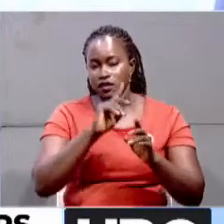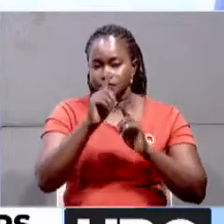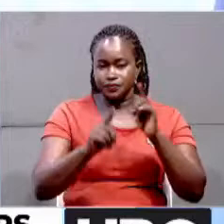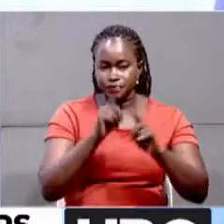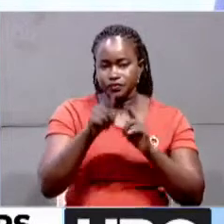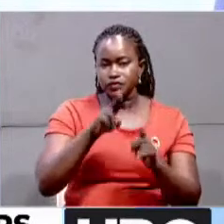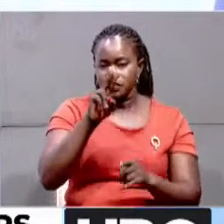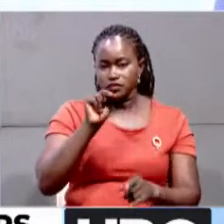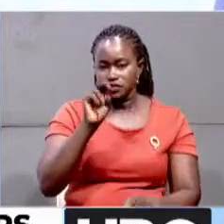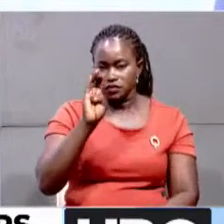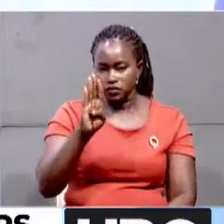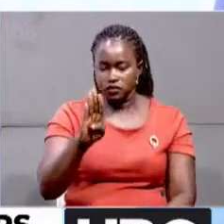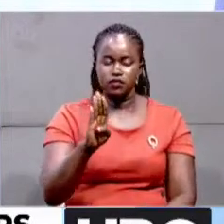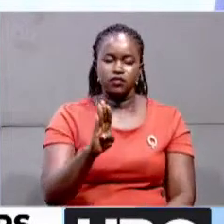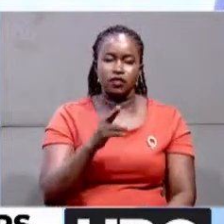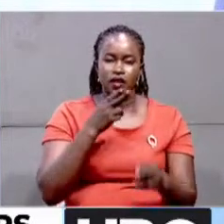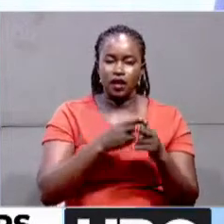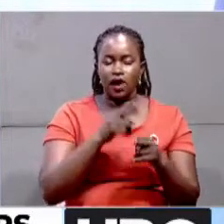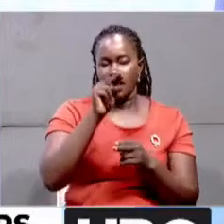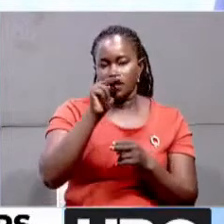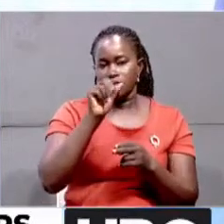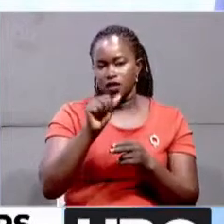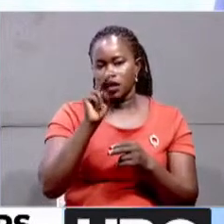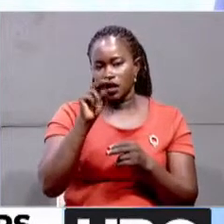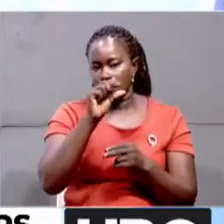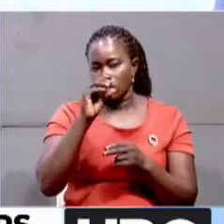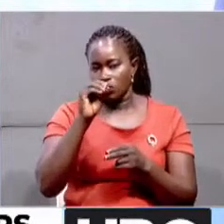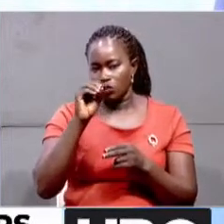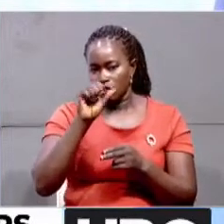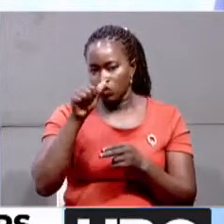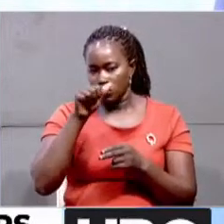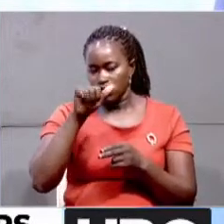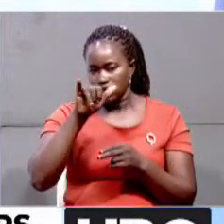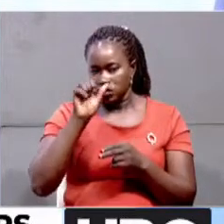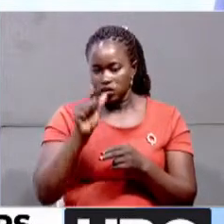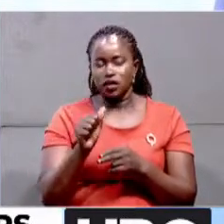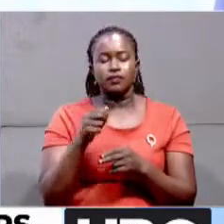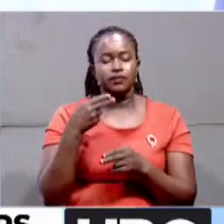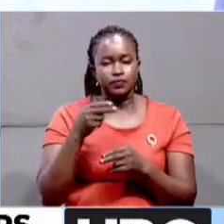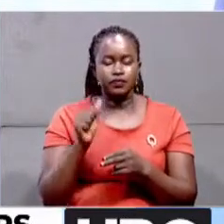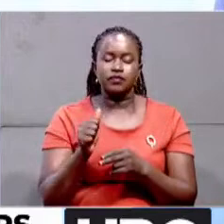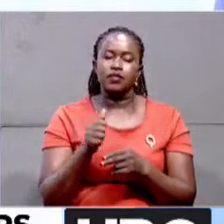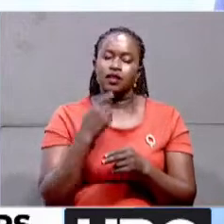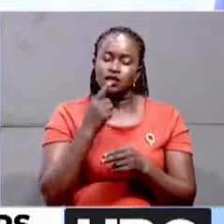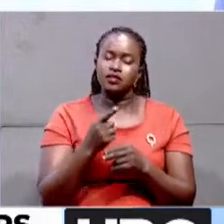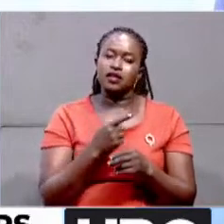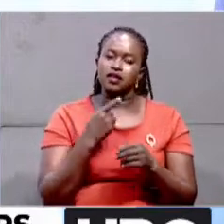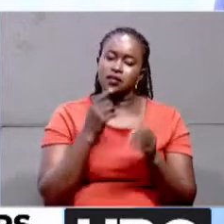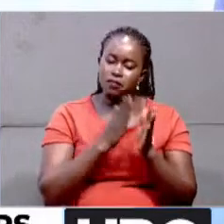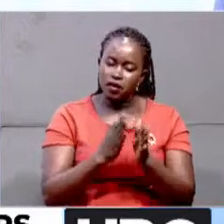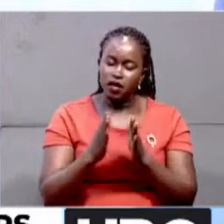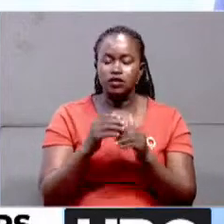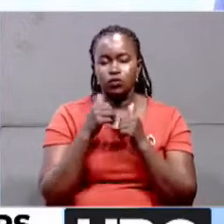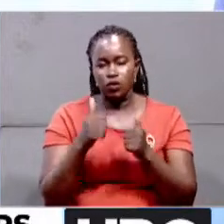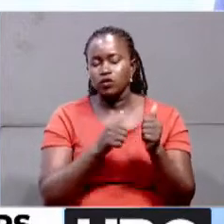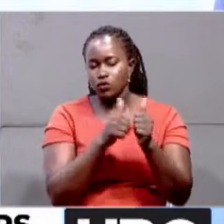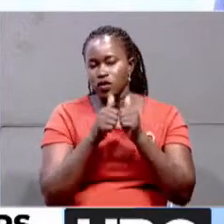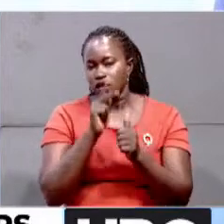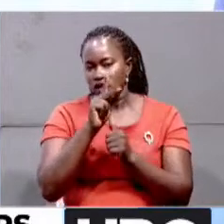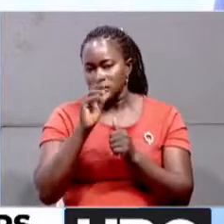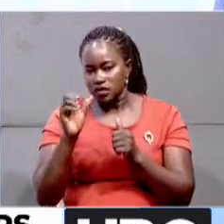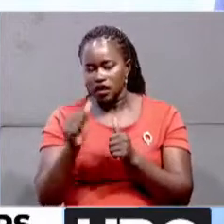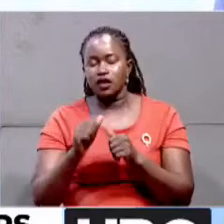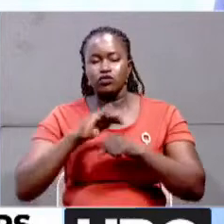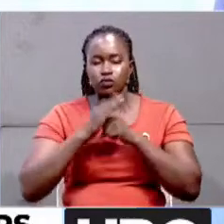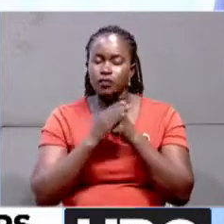Examinations UNIB, Mike Nangosia Masiche, said they worked out an amicable arrangement with KCCA to